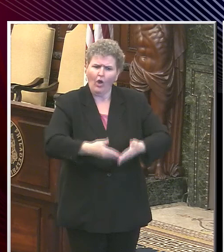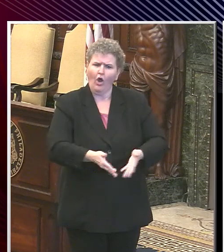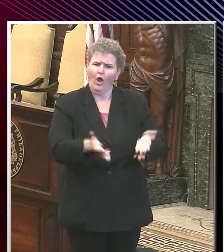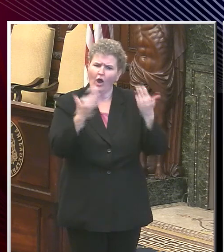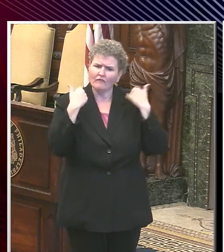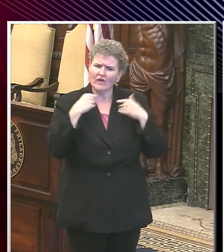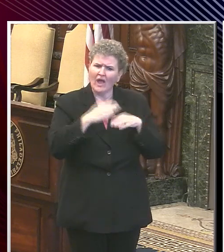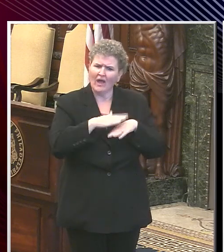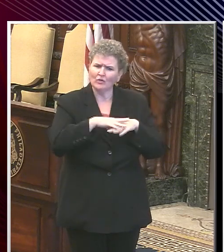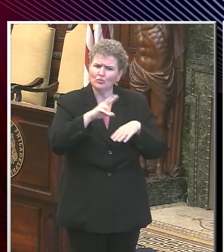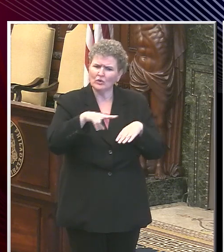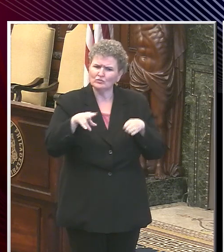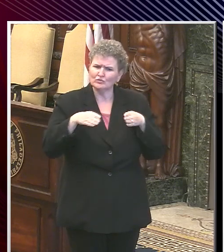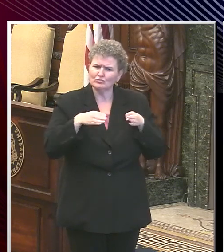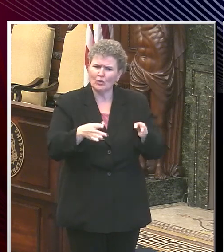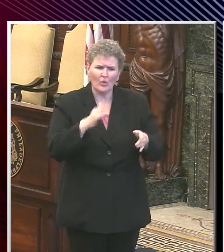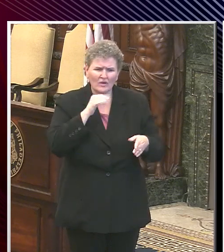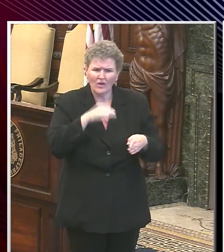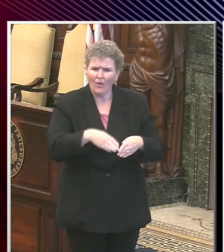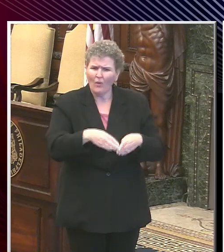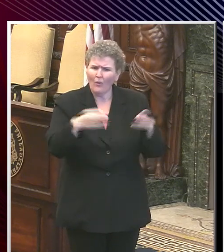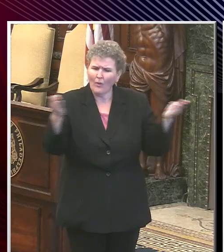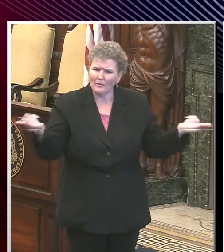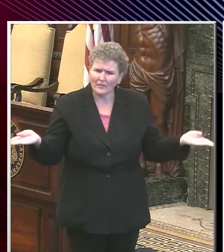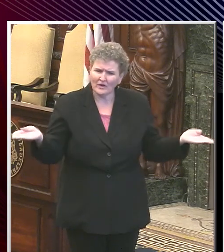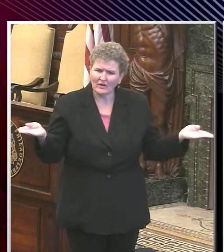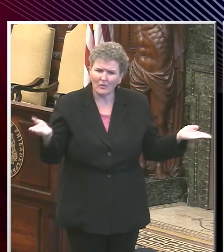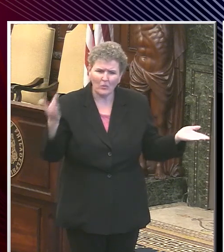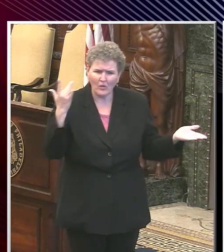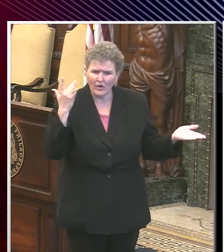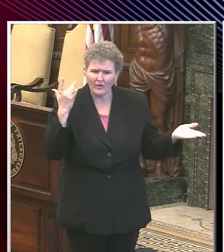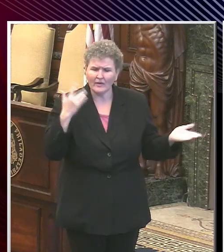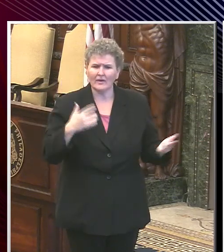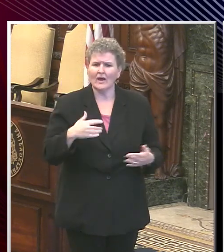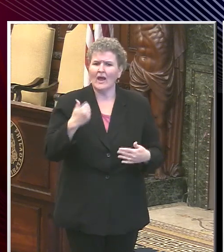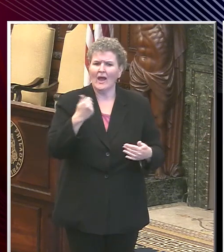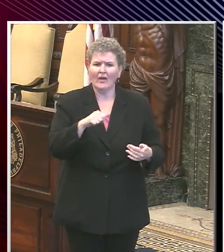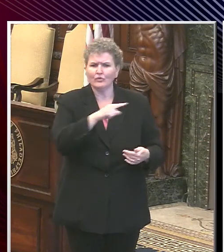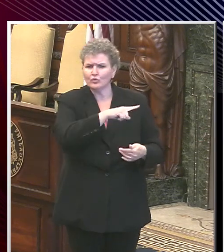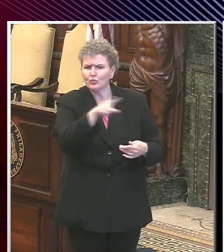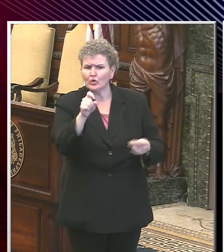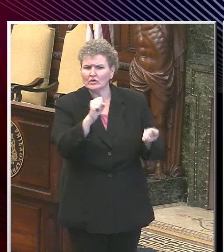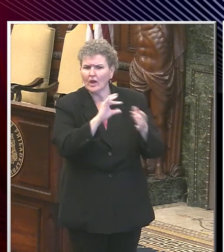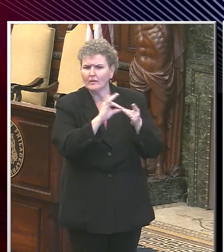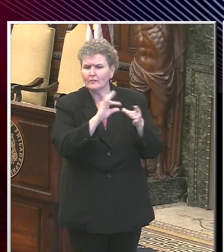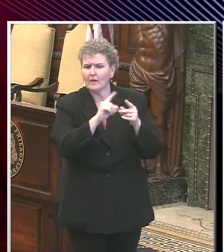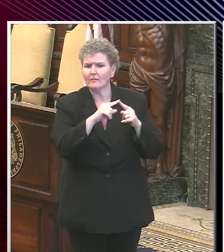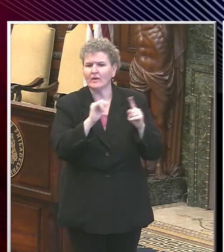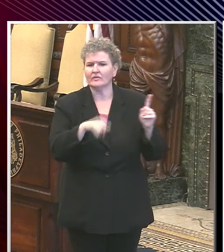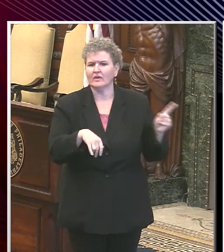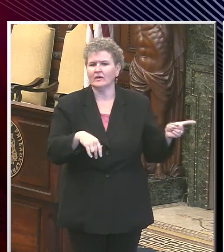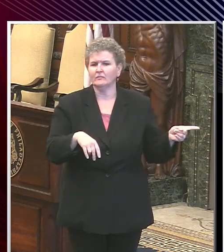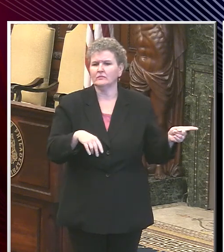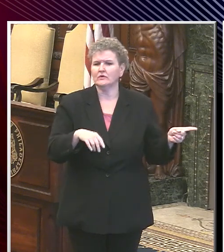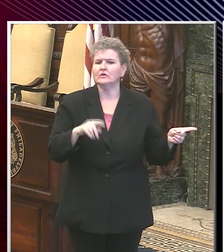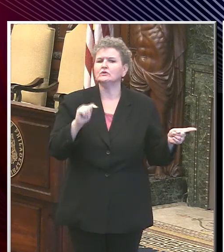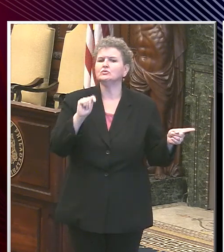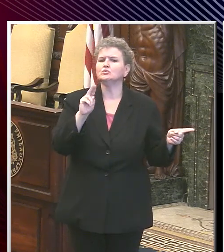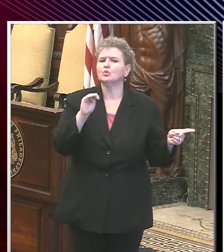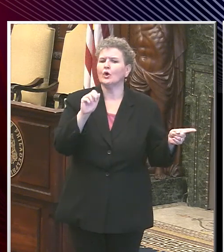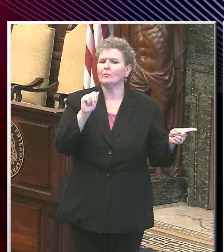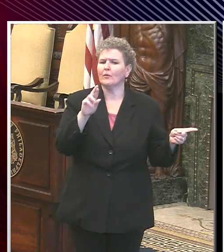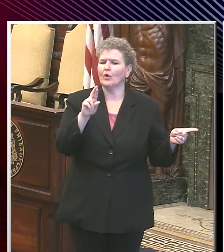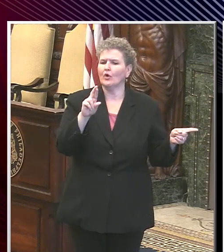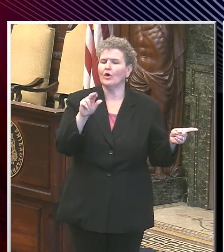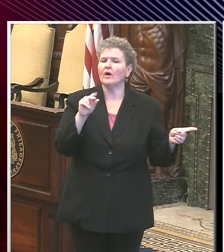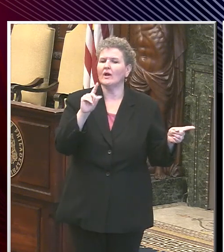closed. I don't know if Eva wanted to weigh in on that or Tumar. Kelly, we're working on that, Kelly, and we should have,